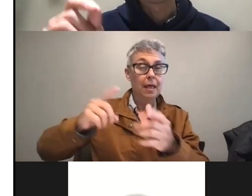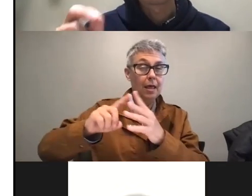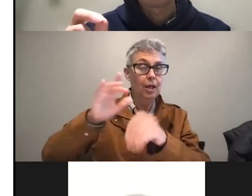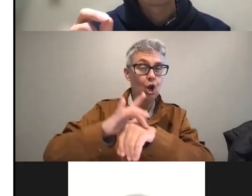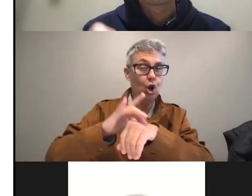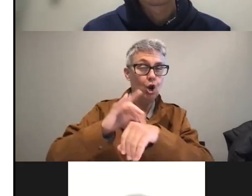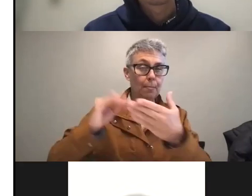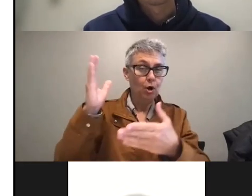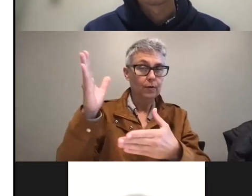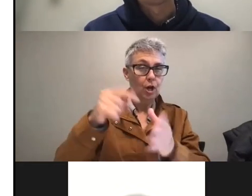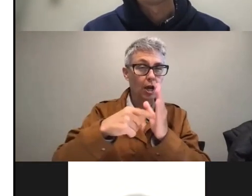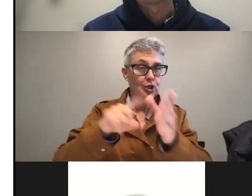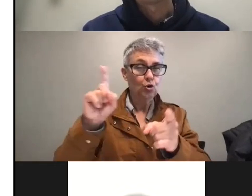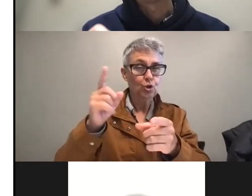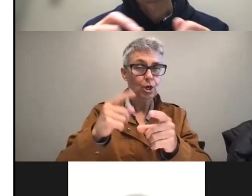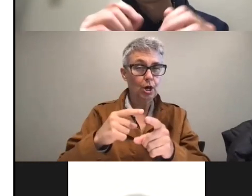3D coordinate